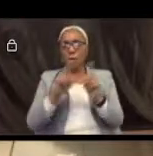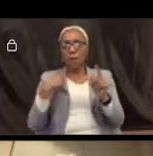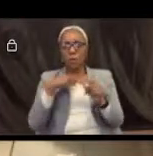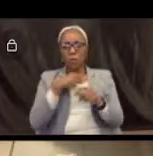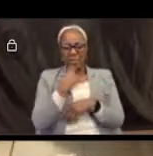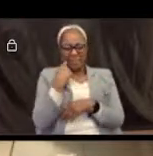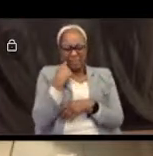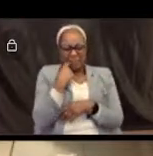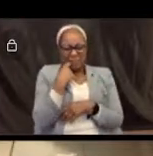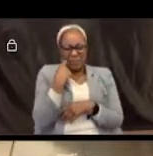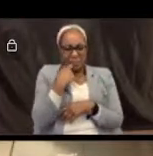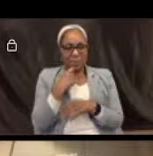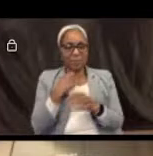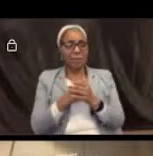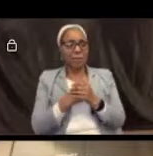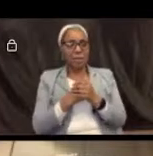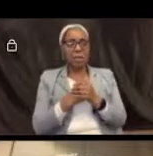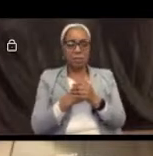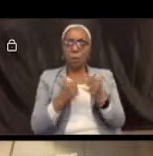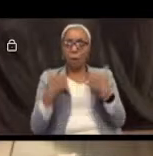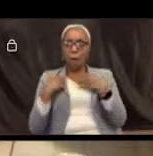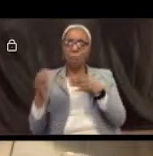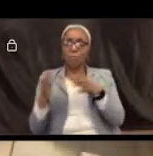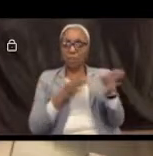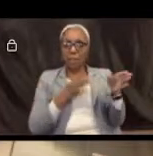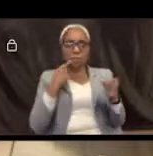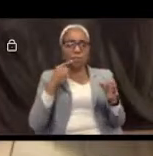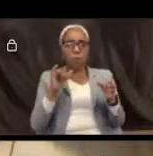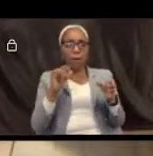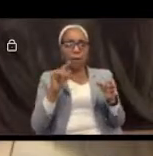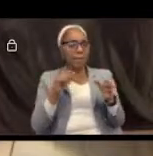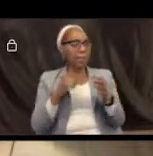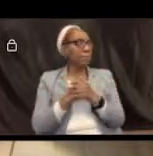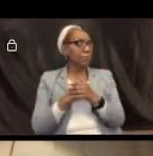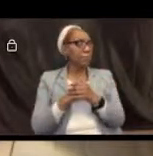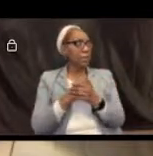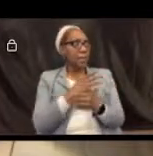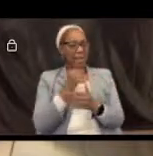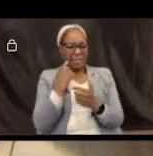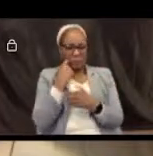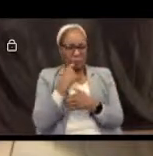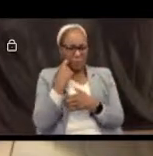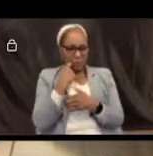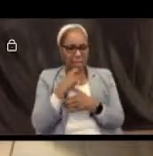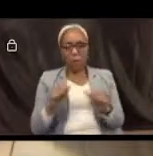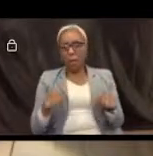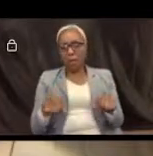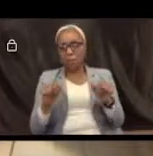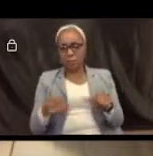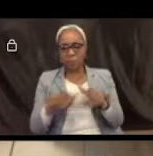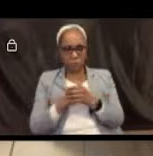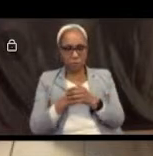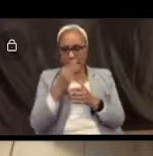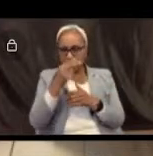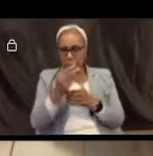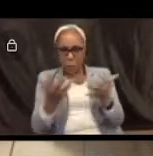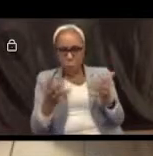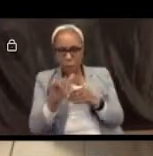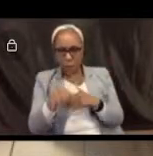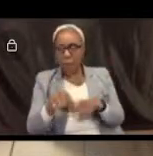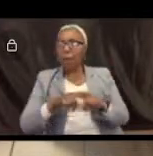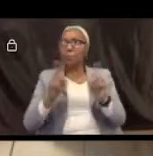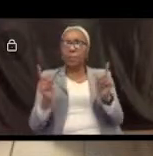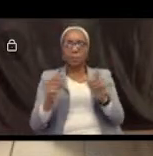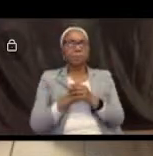now have got the plans for it and have been able to see what it is.